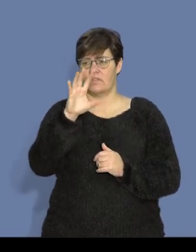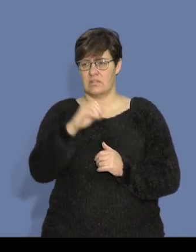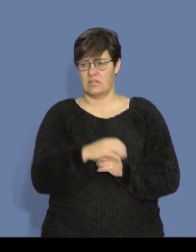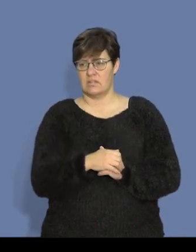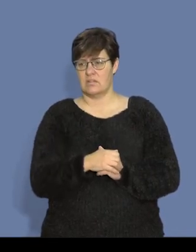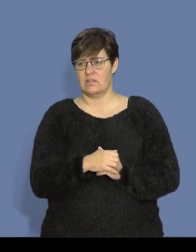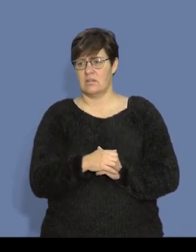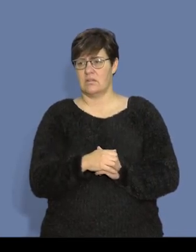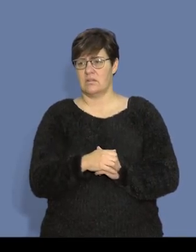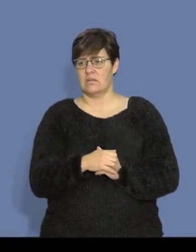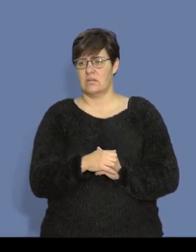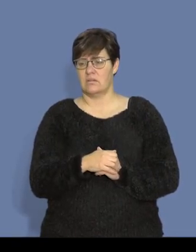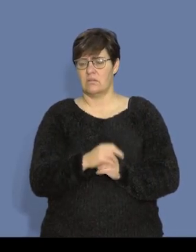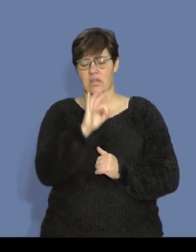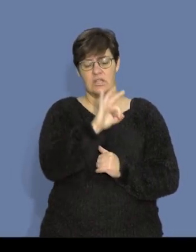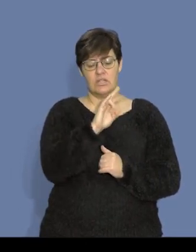Let's change that figure to